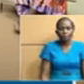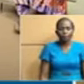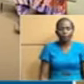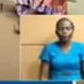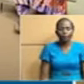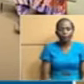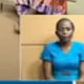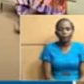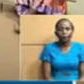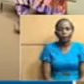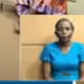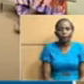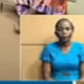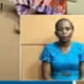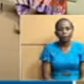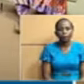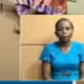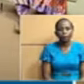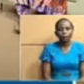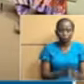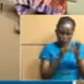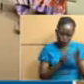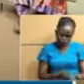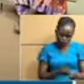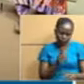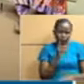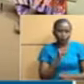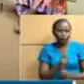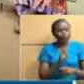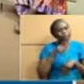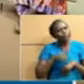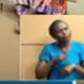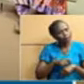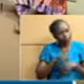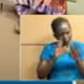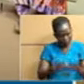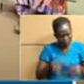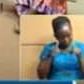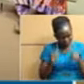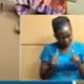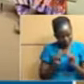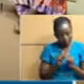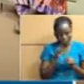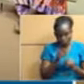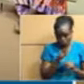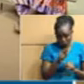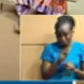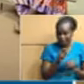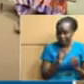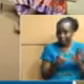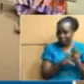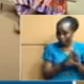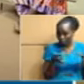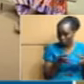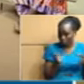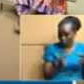three actually online. Honorable, let me ask, from your time in Parliament as a legislator, and now